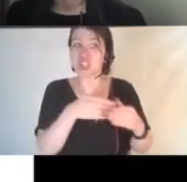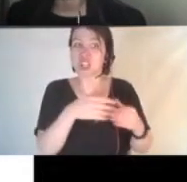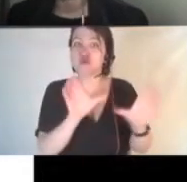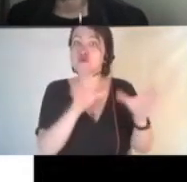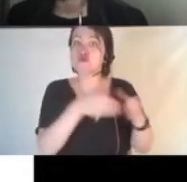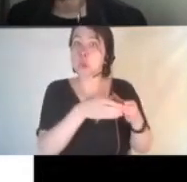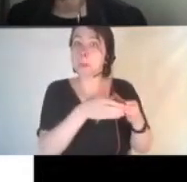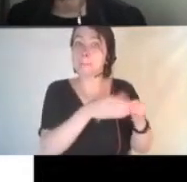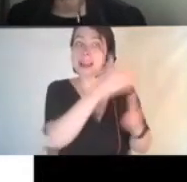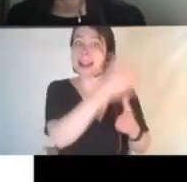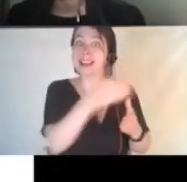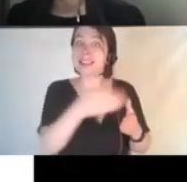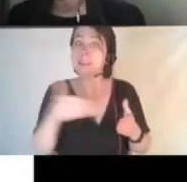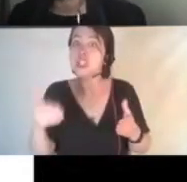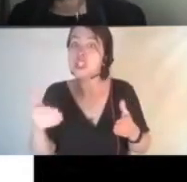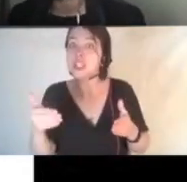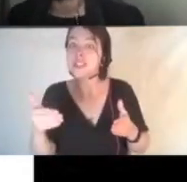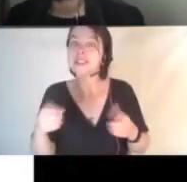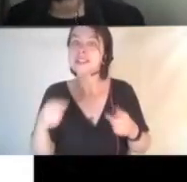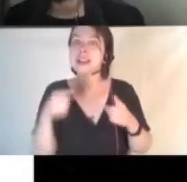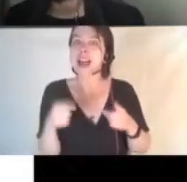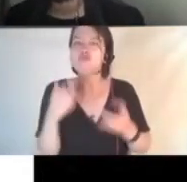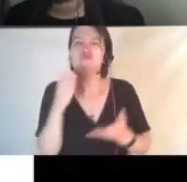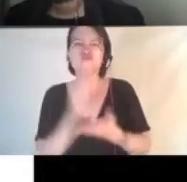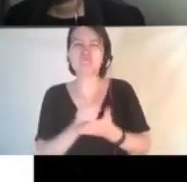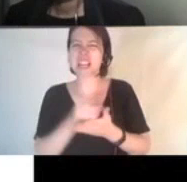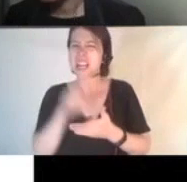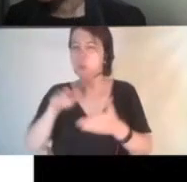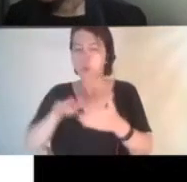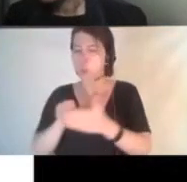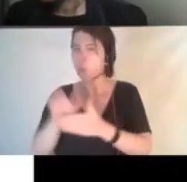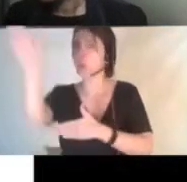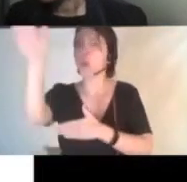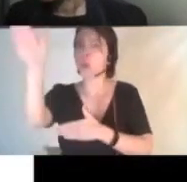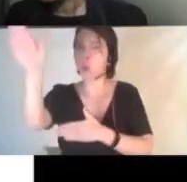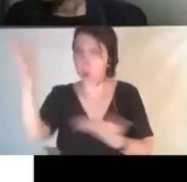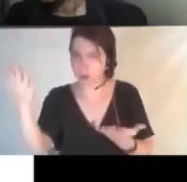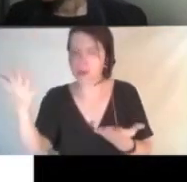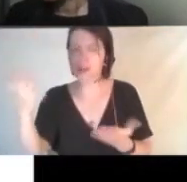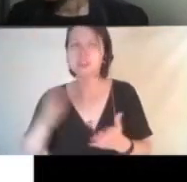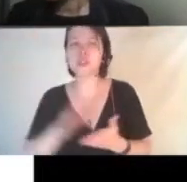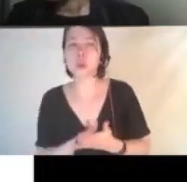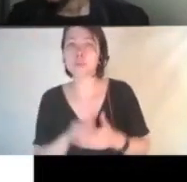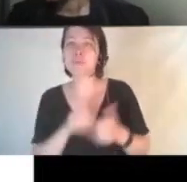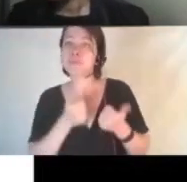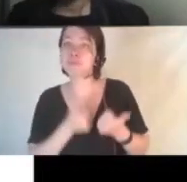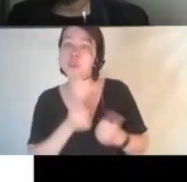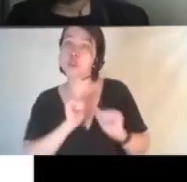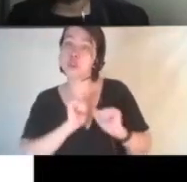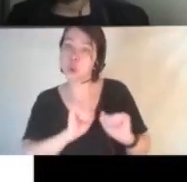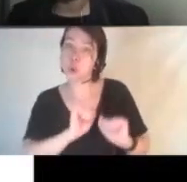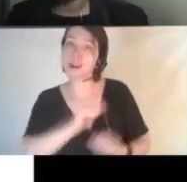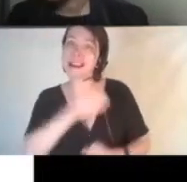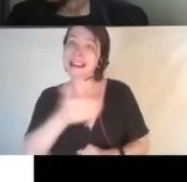actually really taken off as an individual artist. Yeah. Yeah. So Okay. if we just look at some of your exhibitions, so